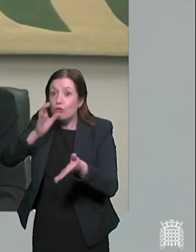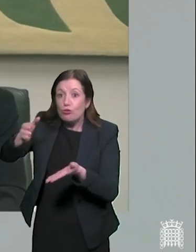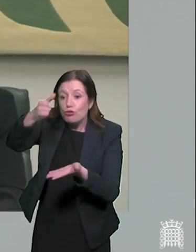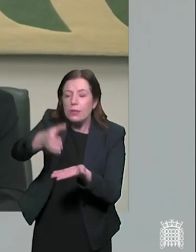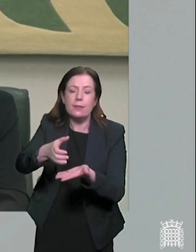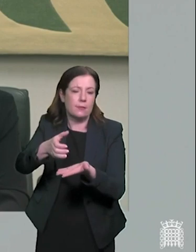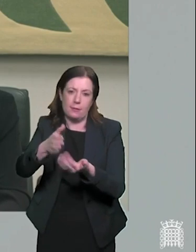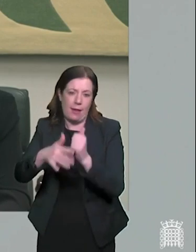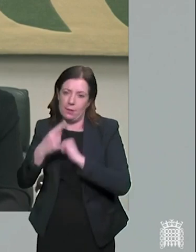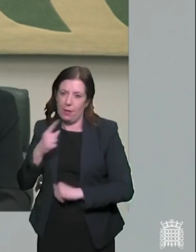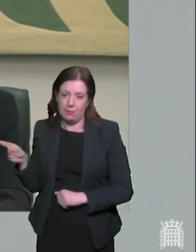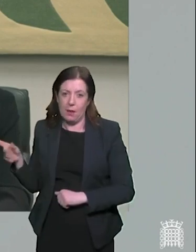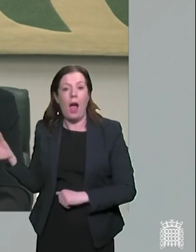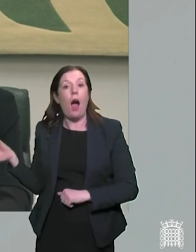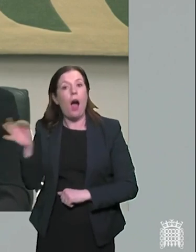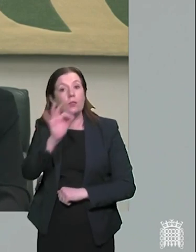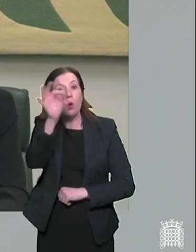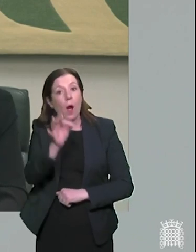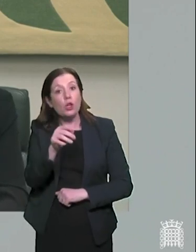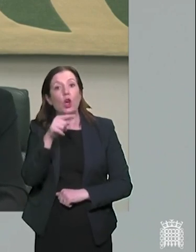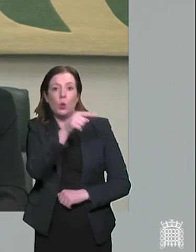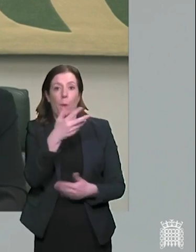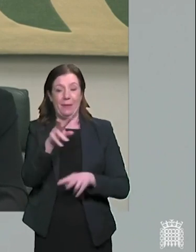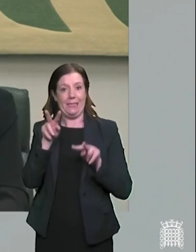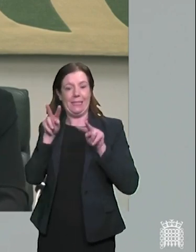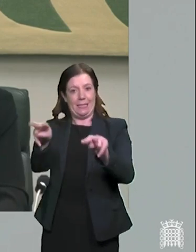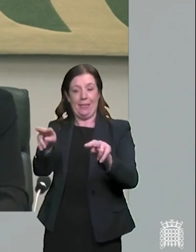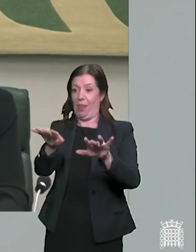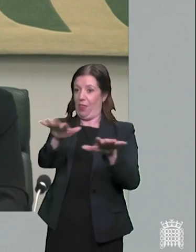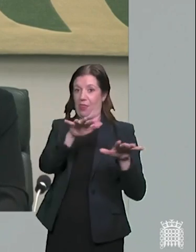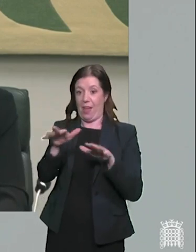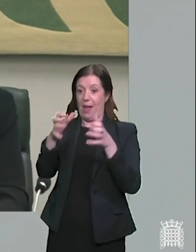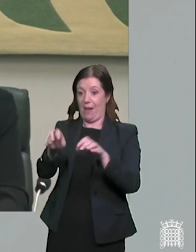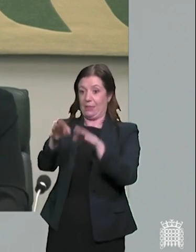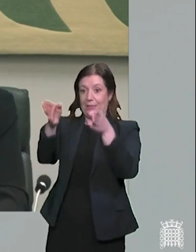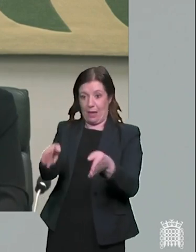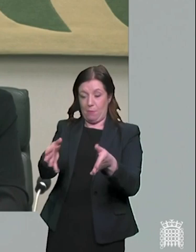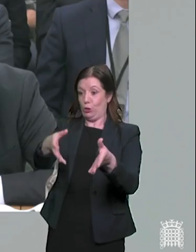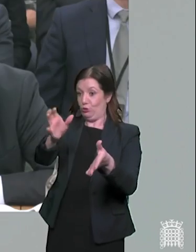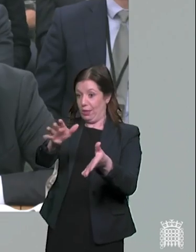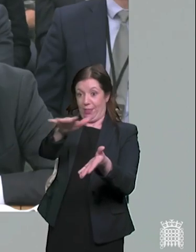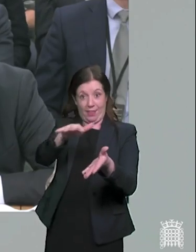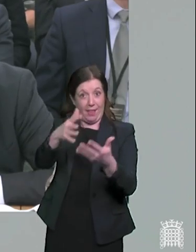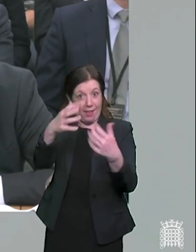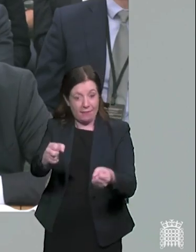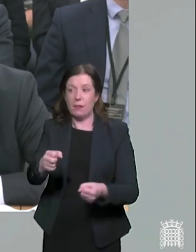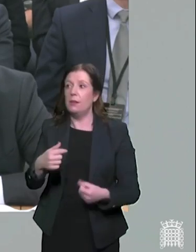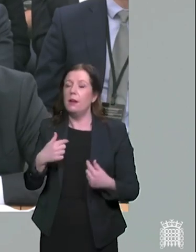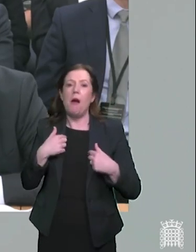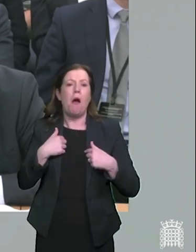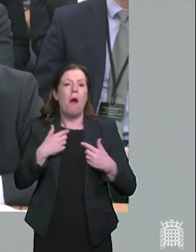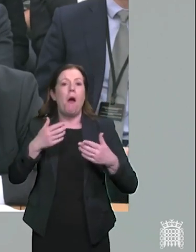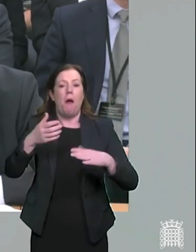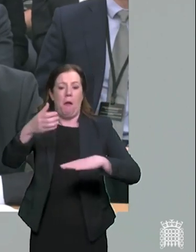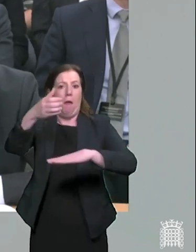it. She was asking whether you saw the trestle tables with the alcohol. I did see. I don't remember what